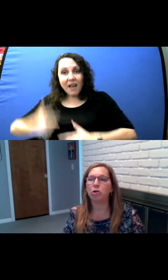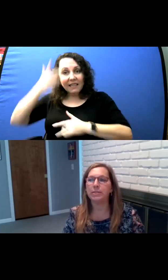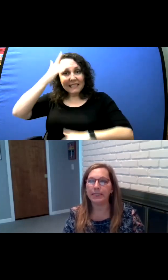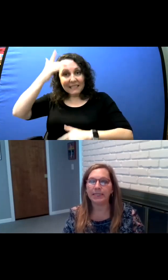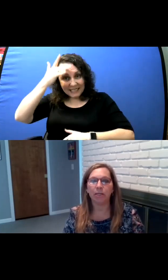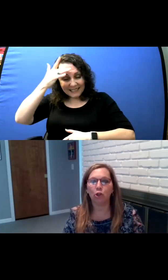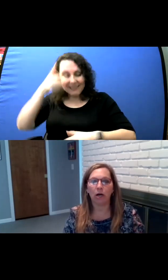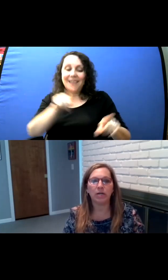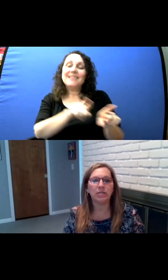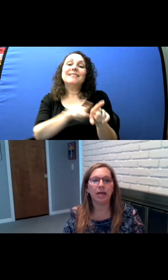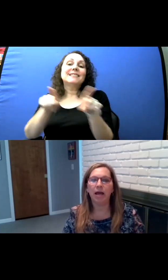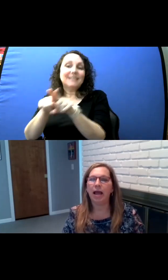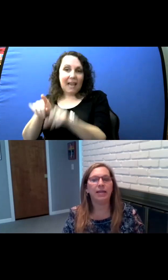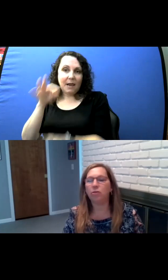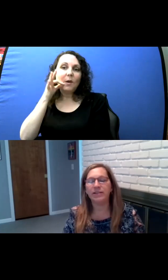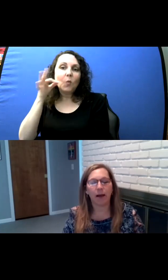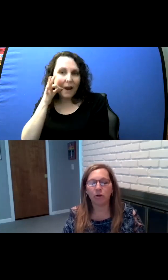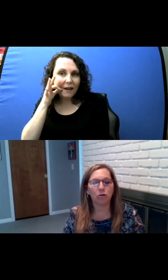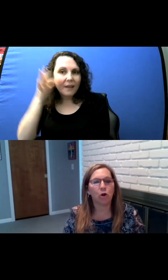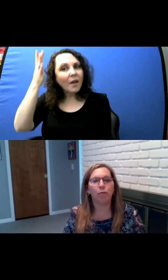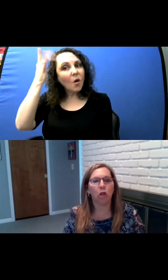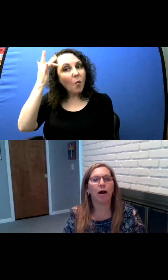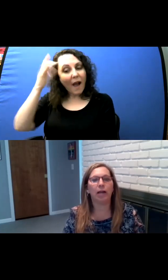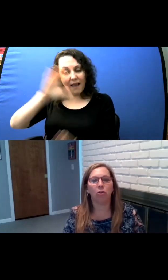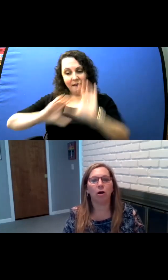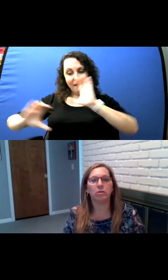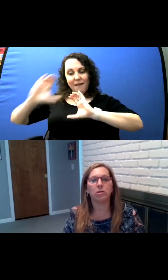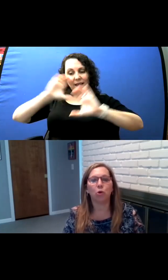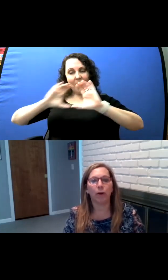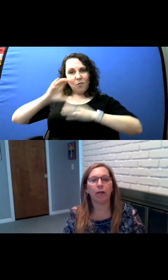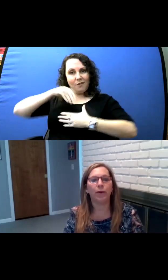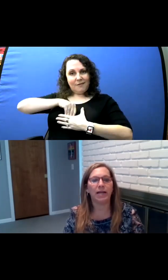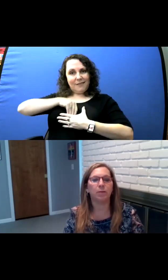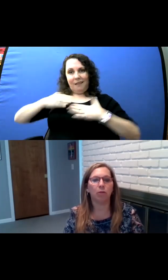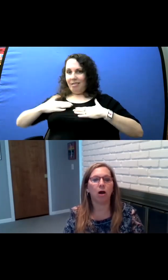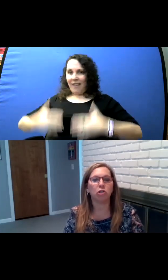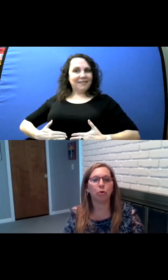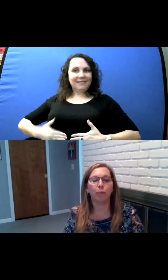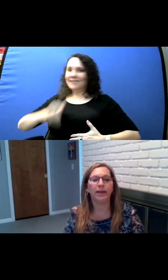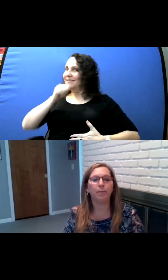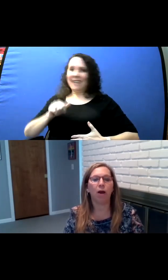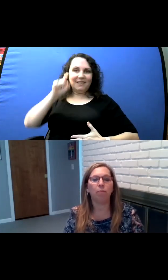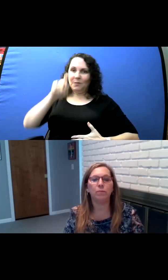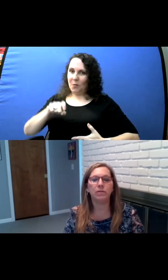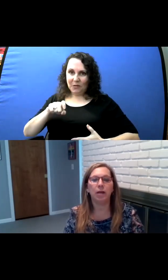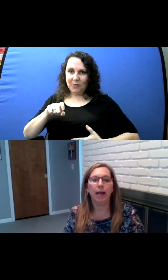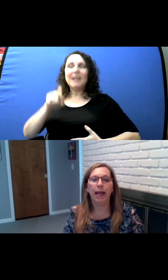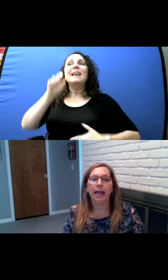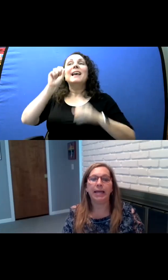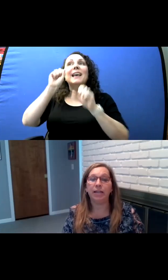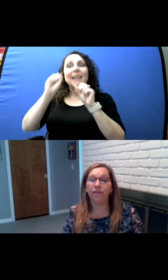these chemicals into their lungs, and these chemicals don't belong in our lungs. So it can create some long-term breathing